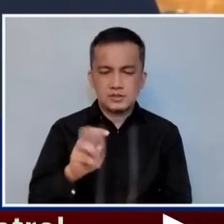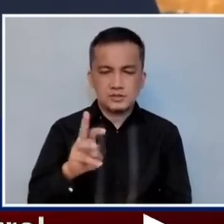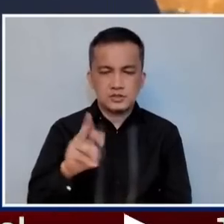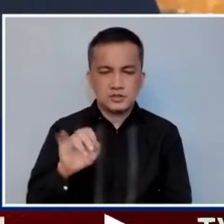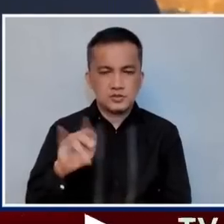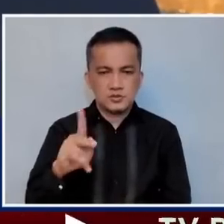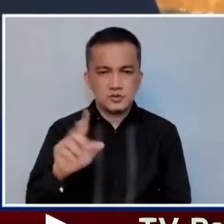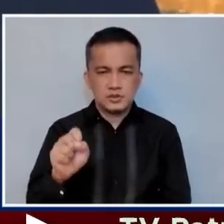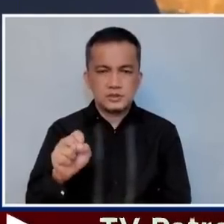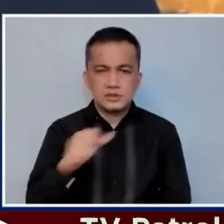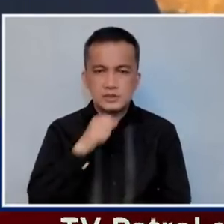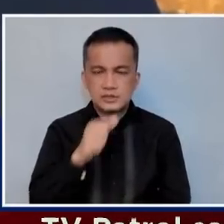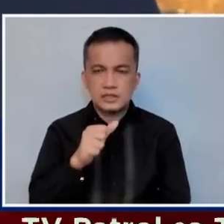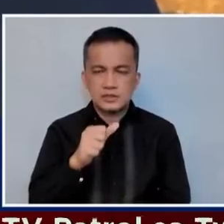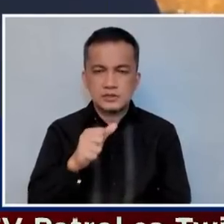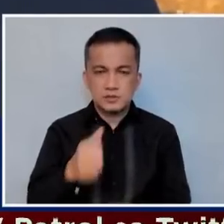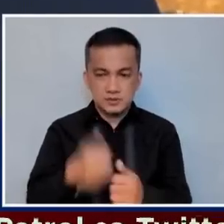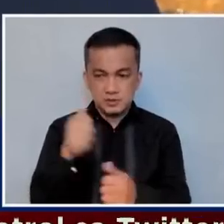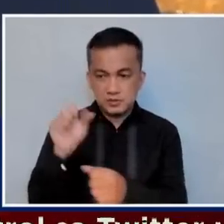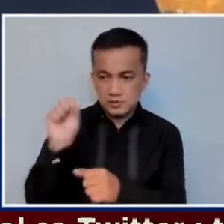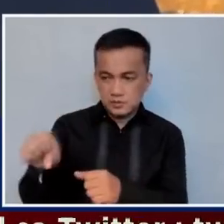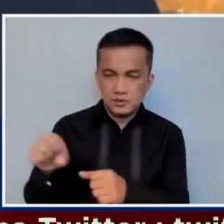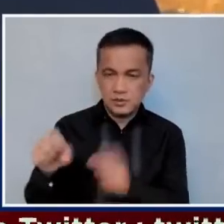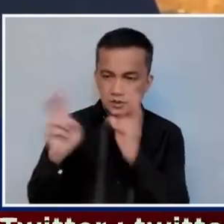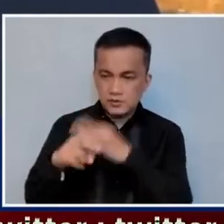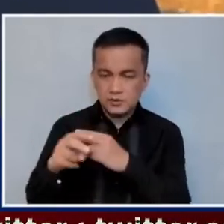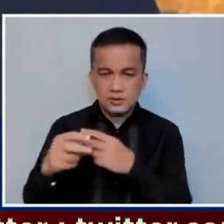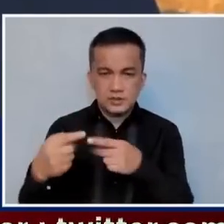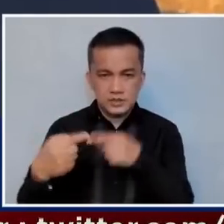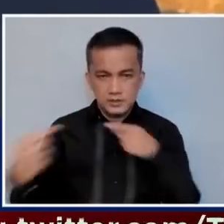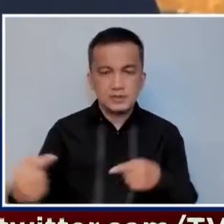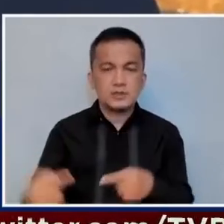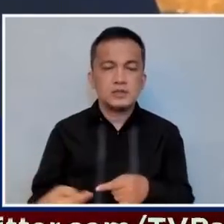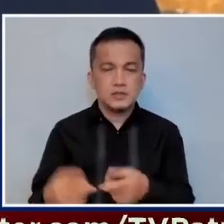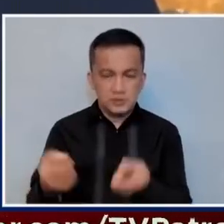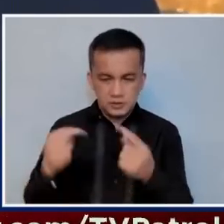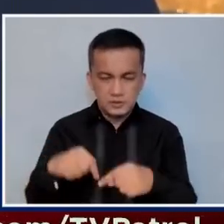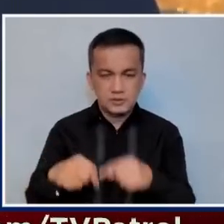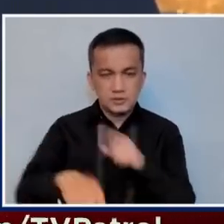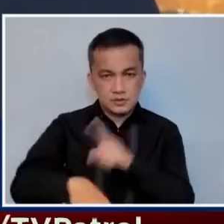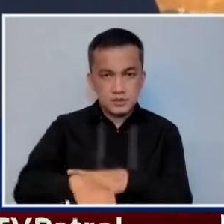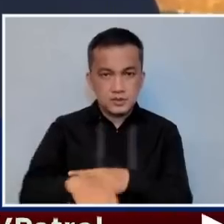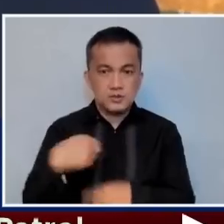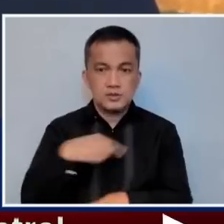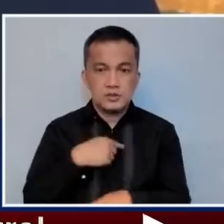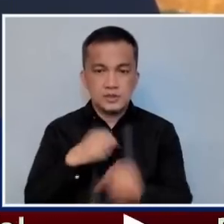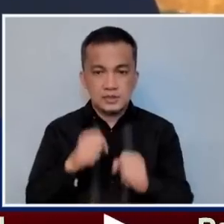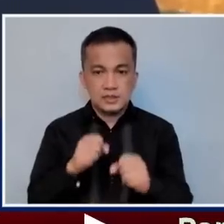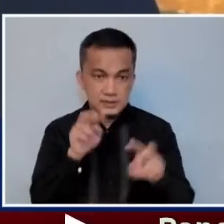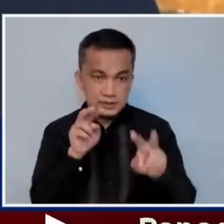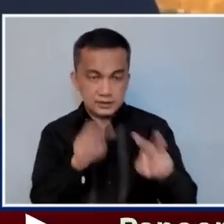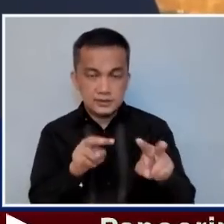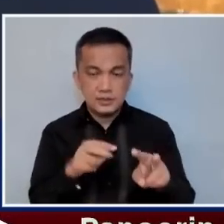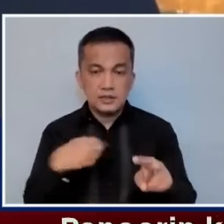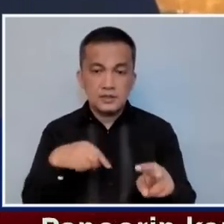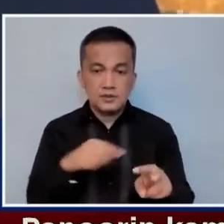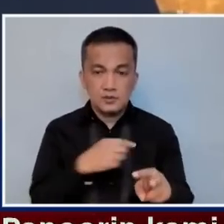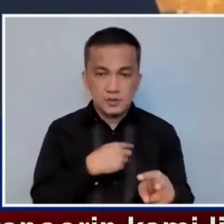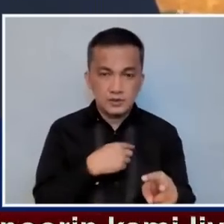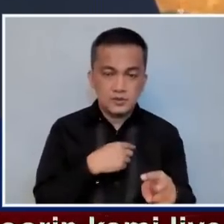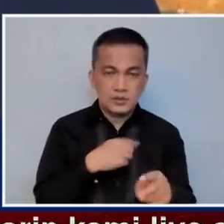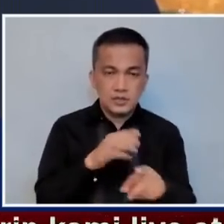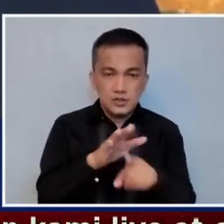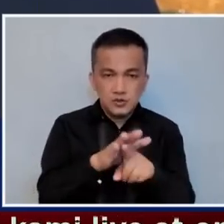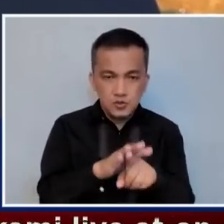come by defeating the visible enemy. It will come in certain moments when we can see that we are